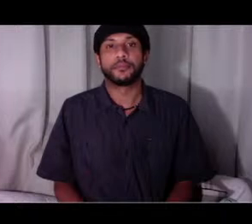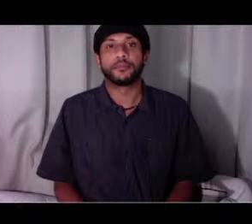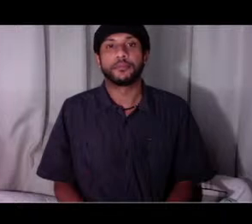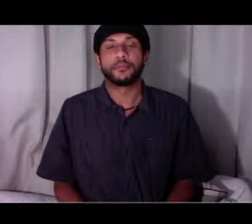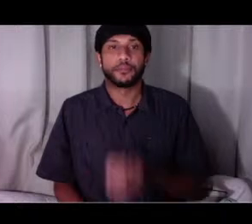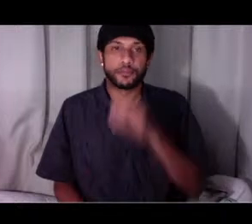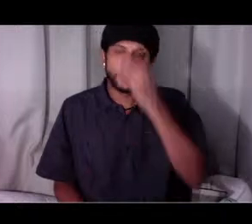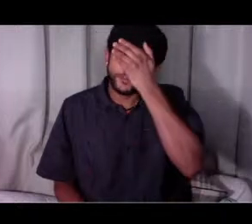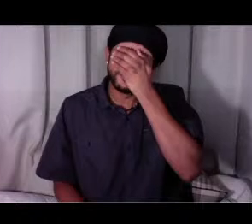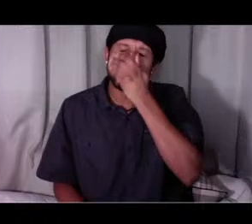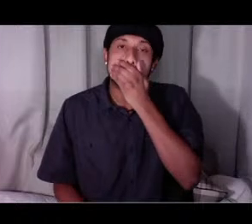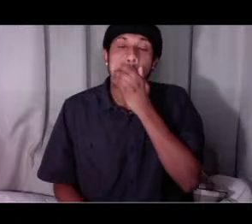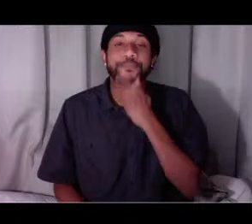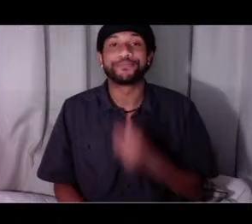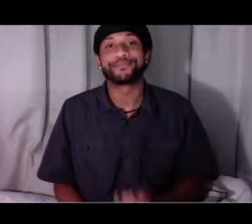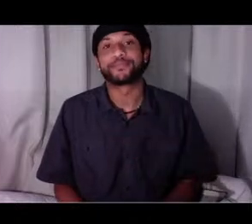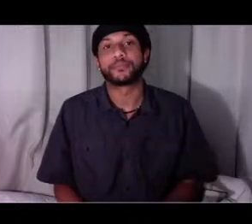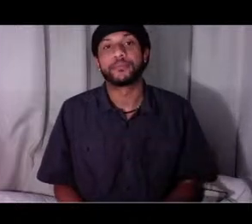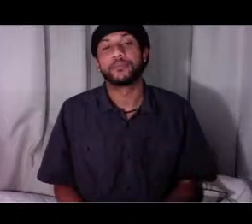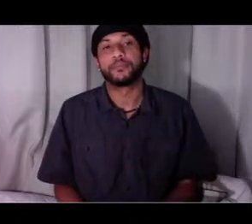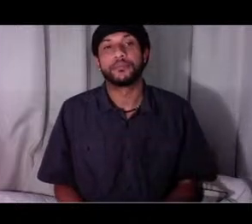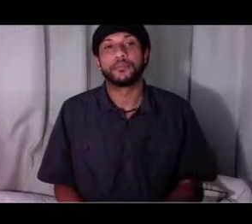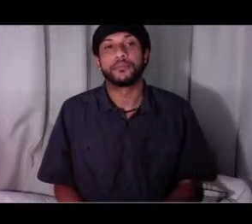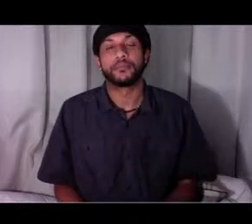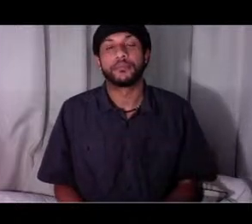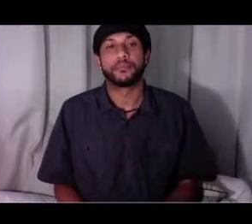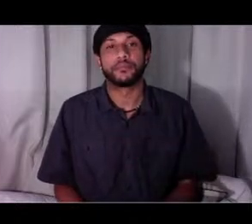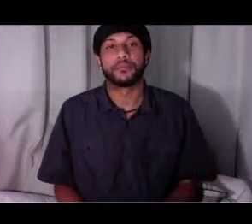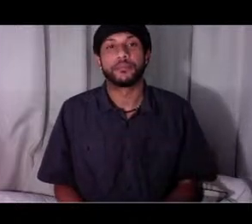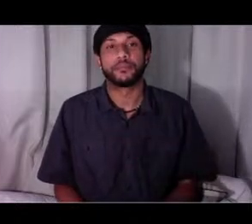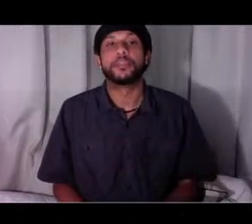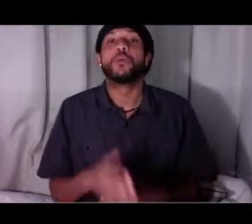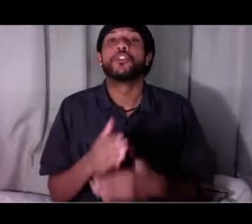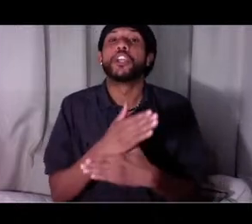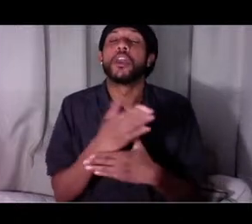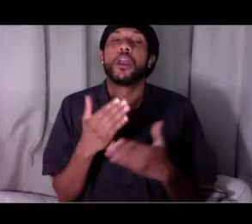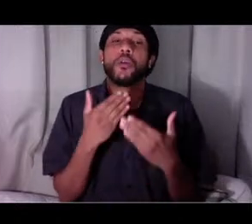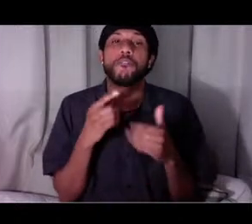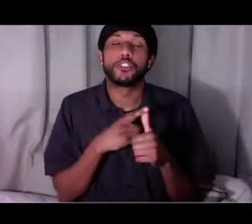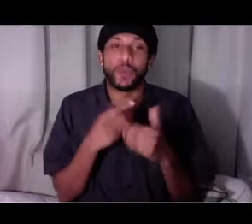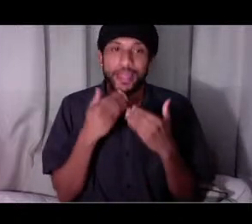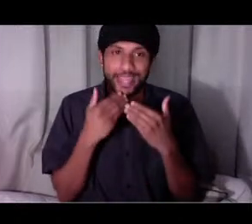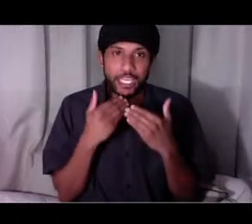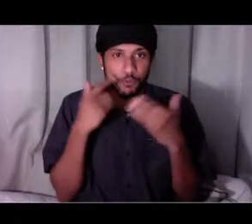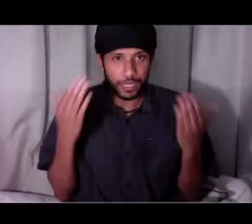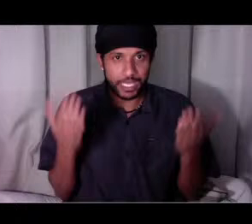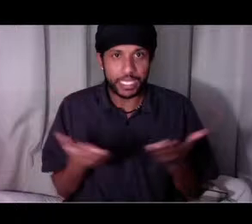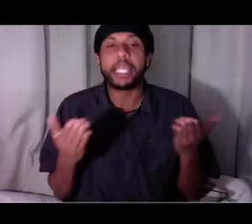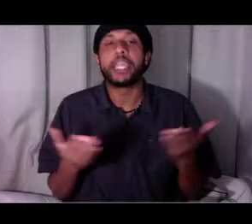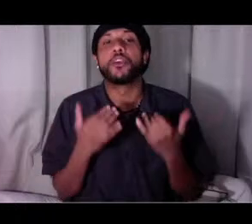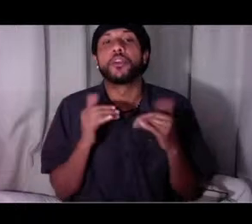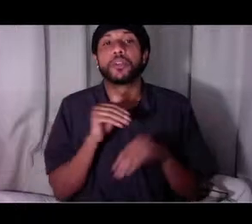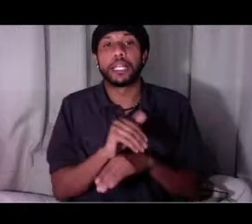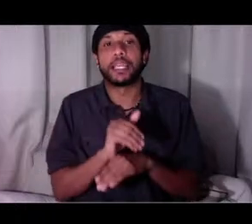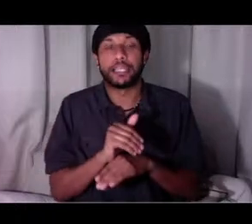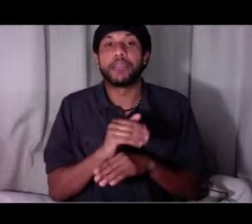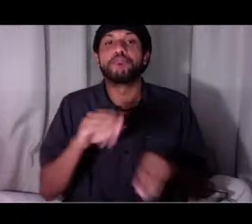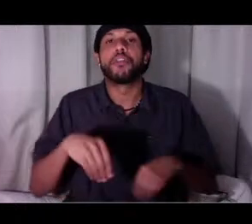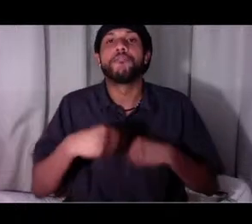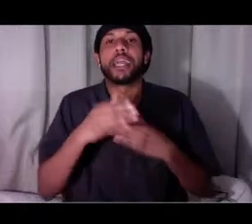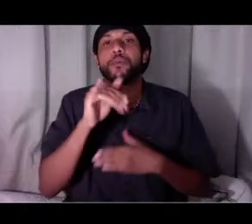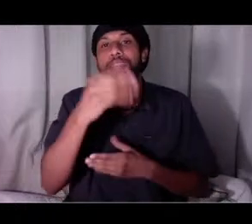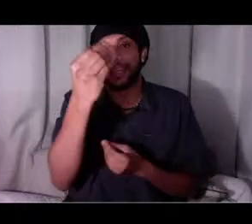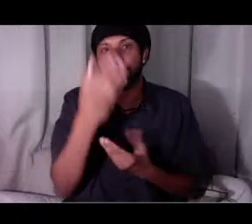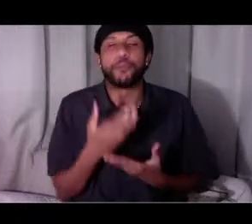vas I I'll share uh Jimmy that uh first of all I want to thank you for for being with us tonight and for providing us with that